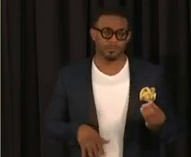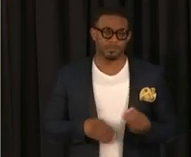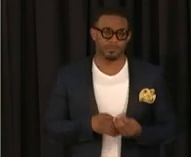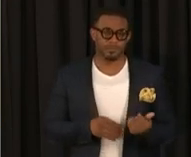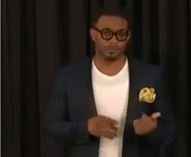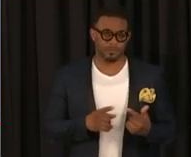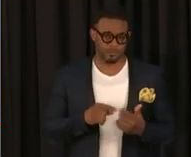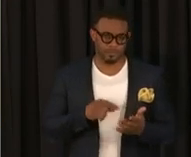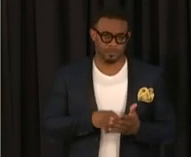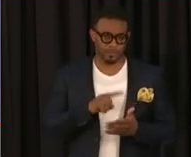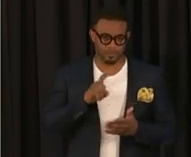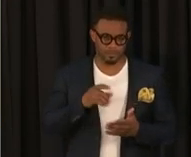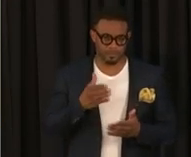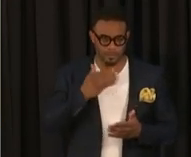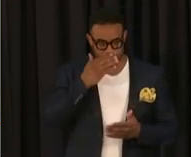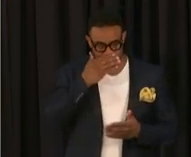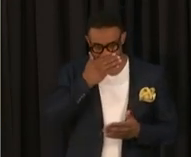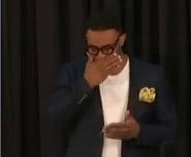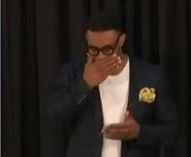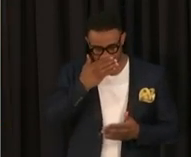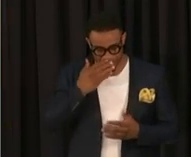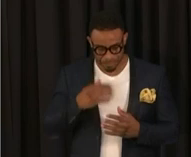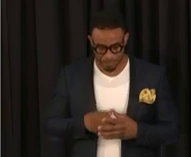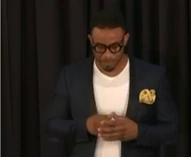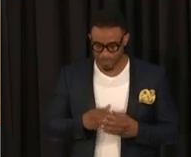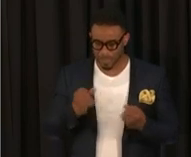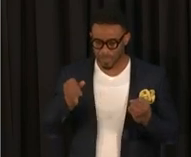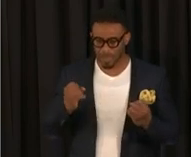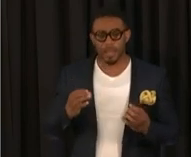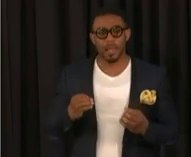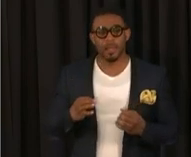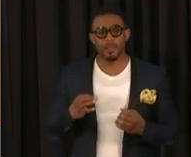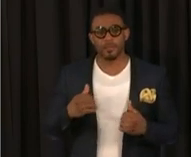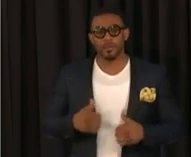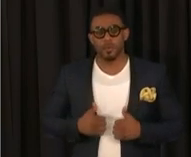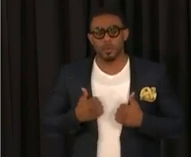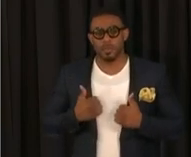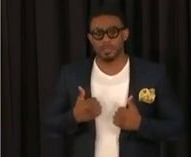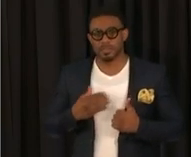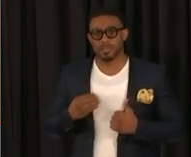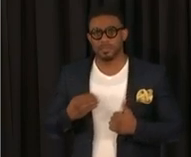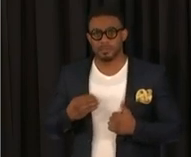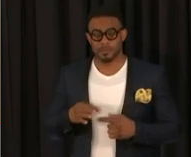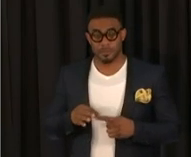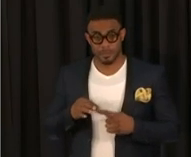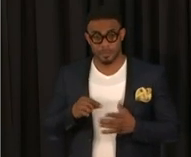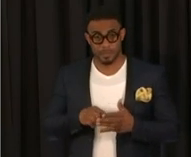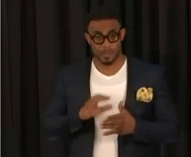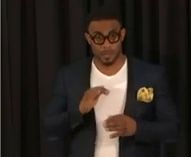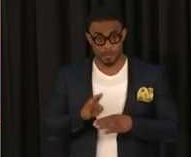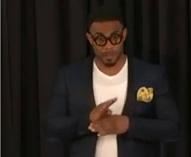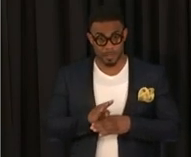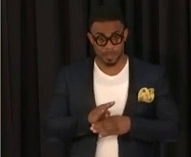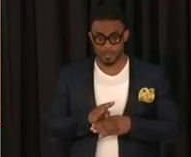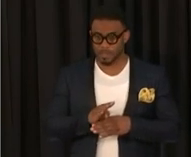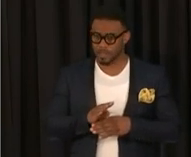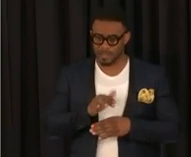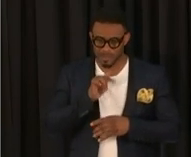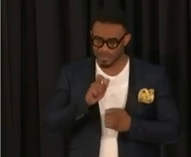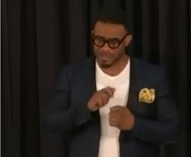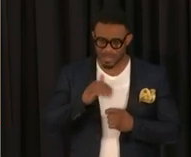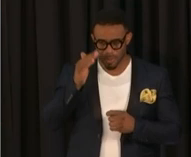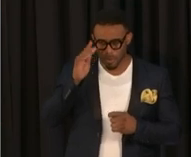me add on to the question here. A lot of residents and particularly our businesses